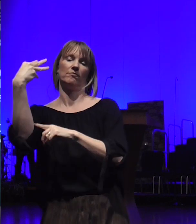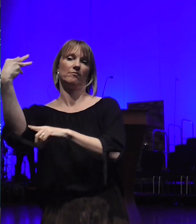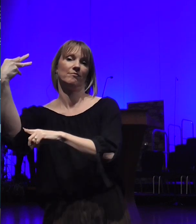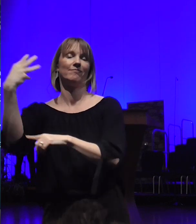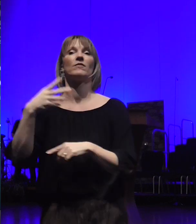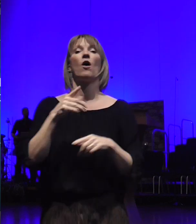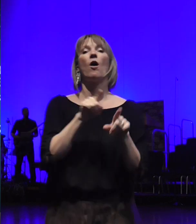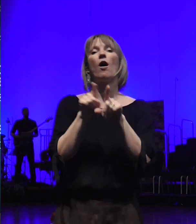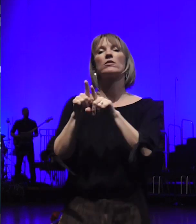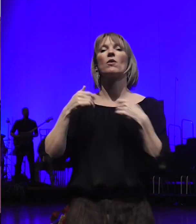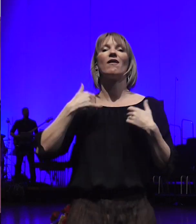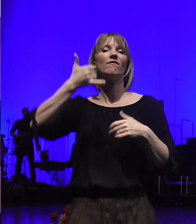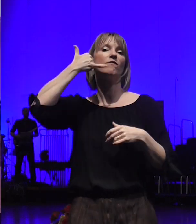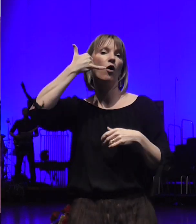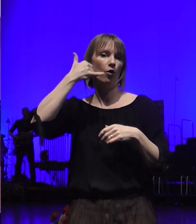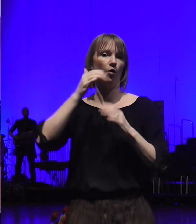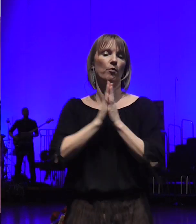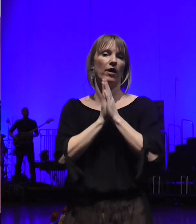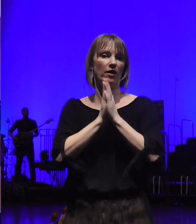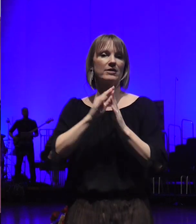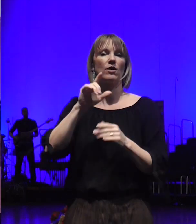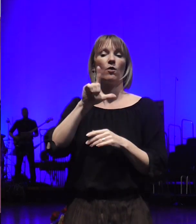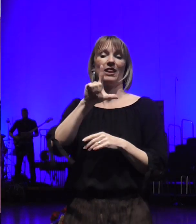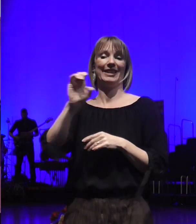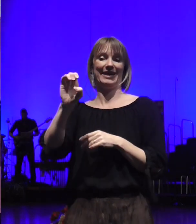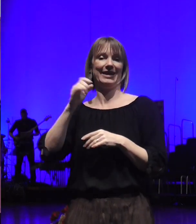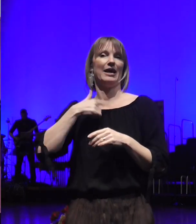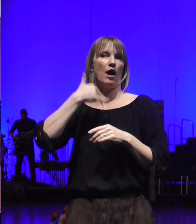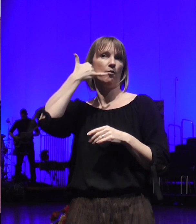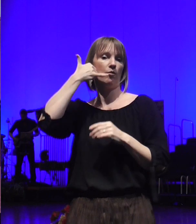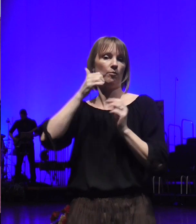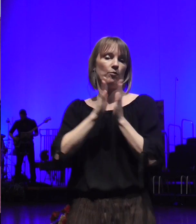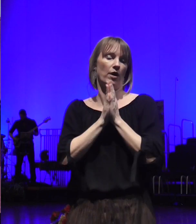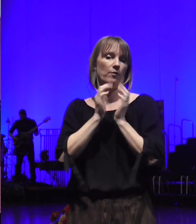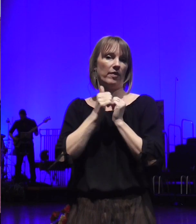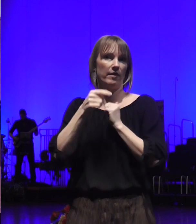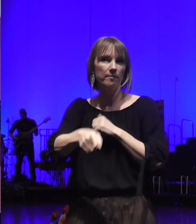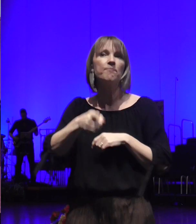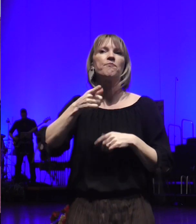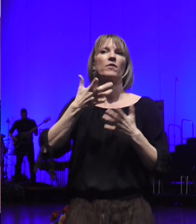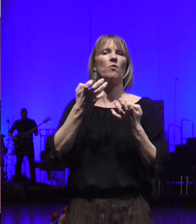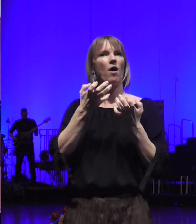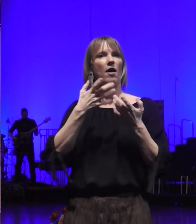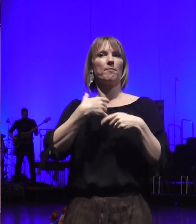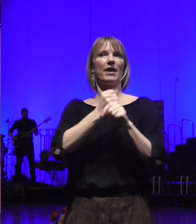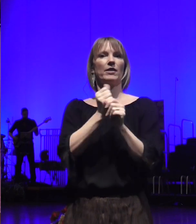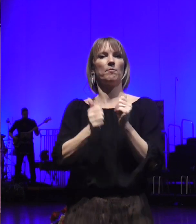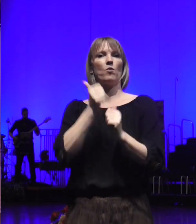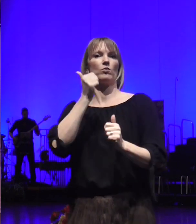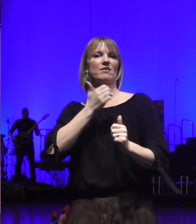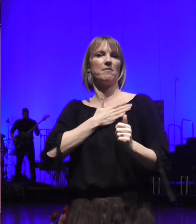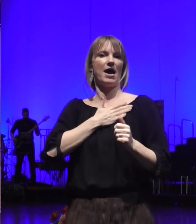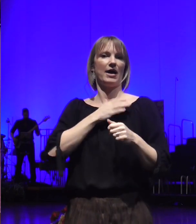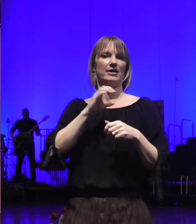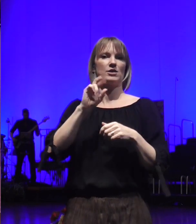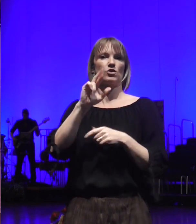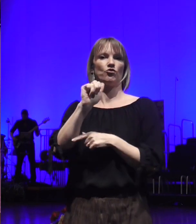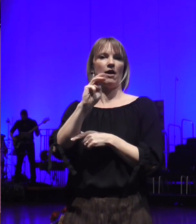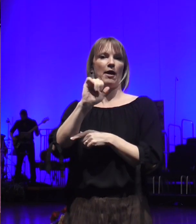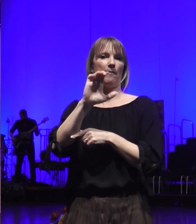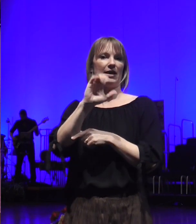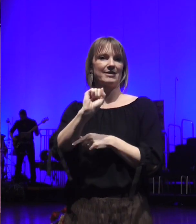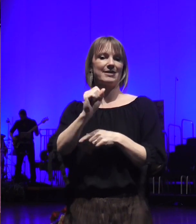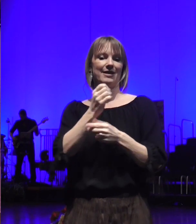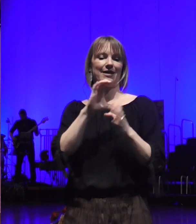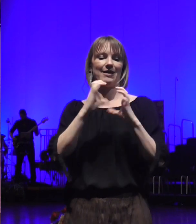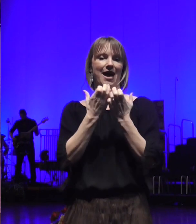prayers. I called in and got to pray with Lee. I wanted to affirm my intention of making the most of my ceramics class this semester. It was surprisingly